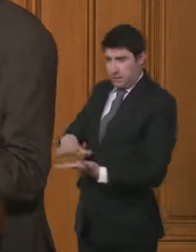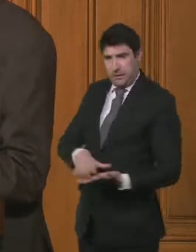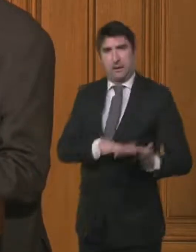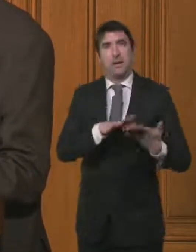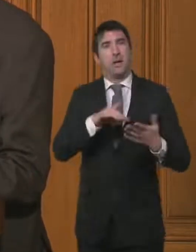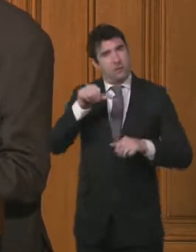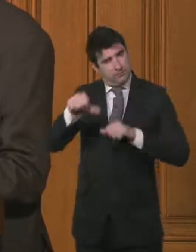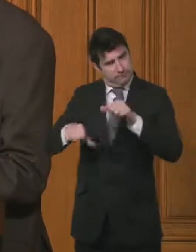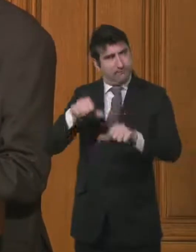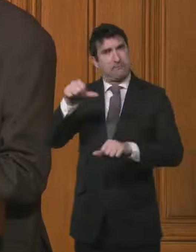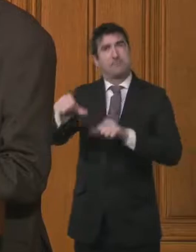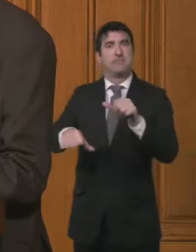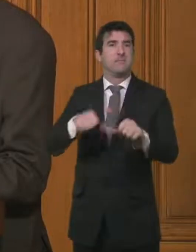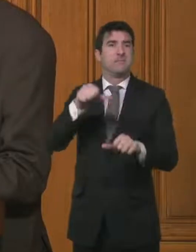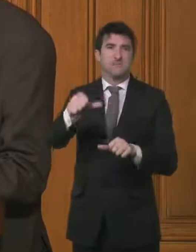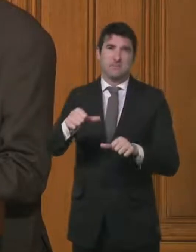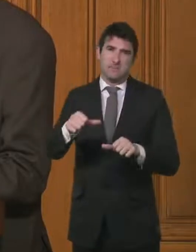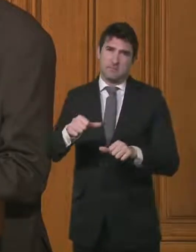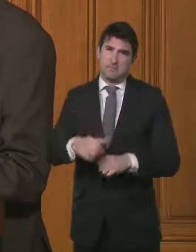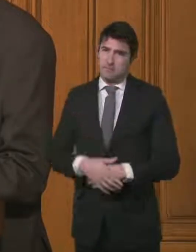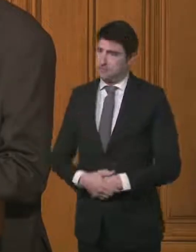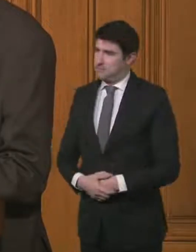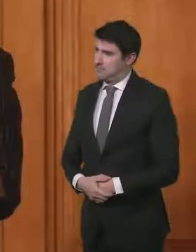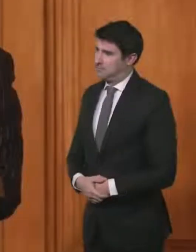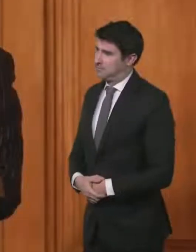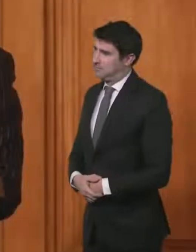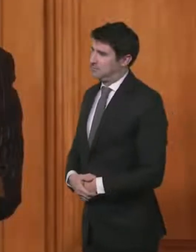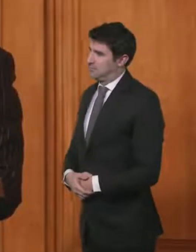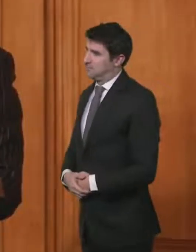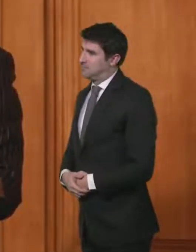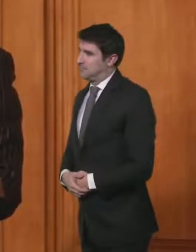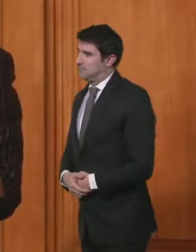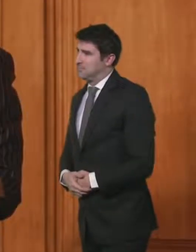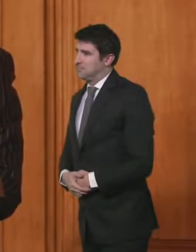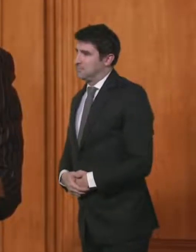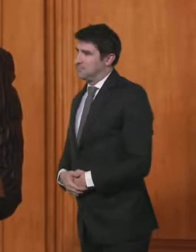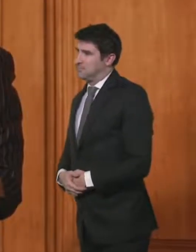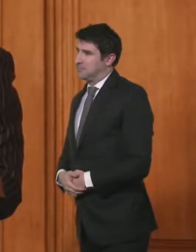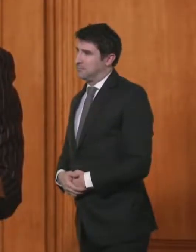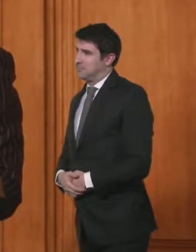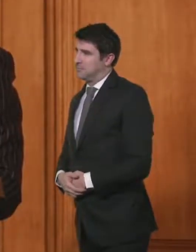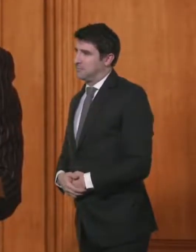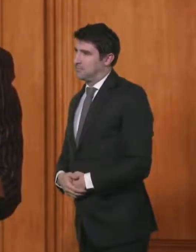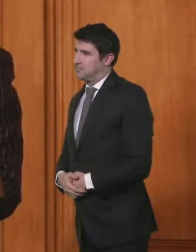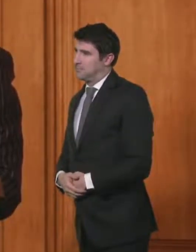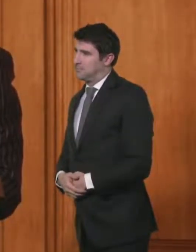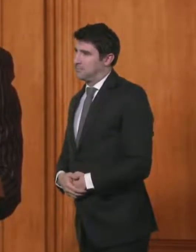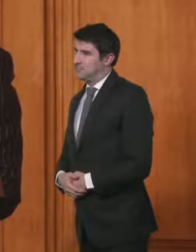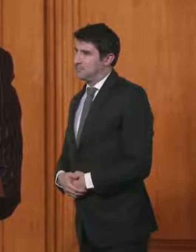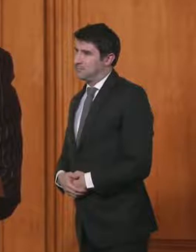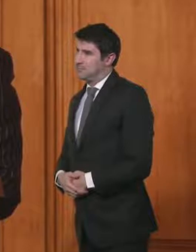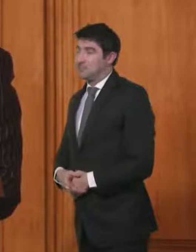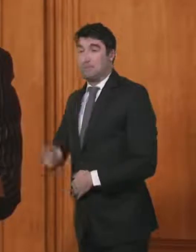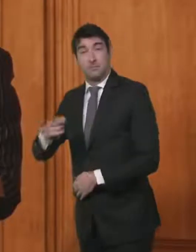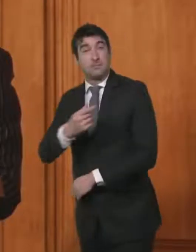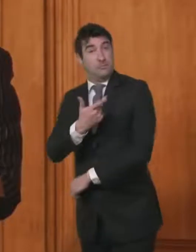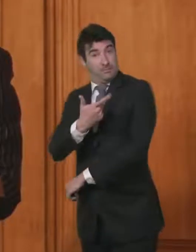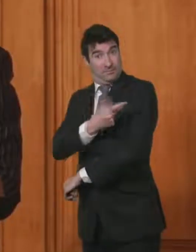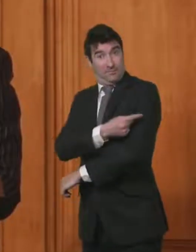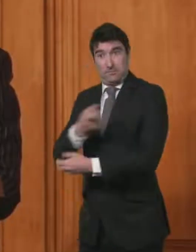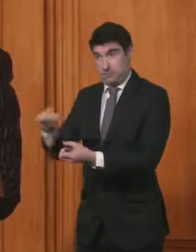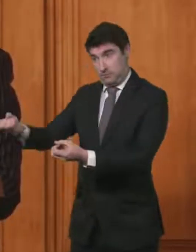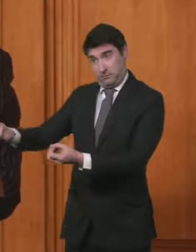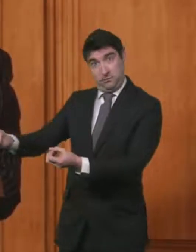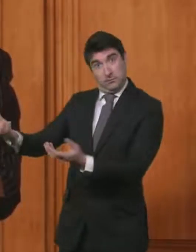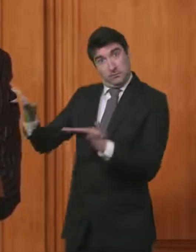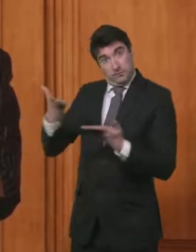can. JVT? Yeah, thank you, Steve. I mean, vaccine delivery is very much an operational matter I think for he's the just NHS, thrown JVT under